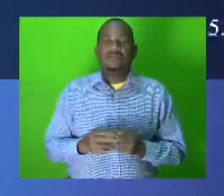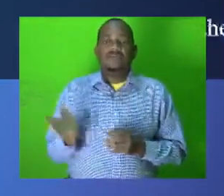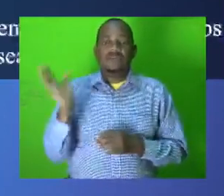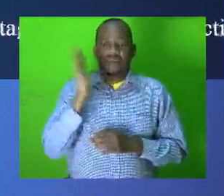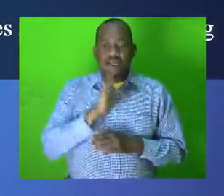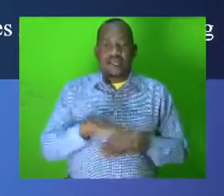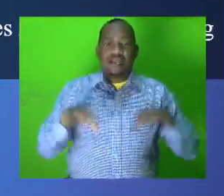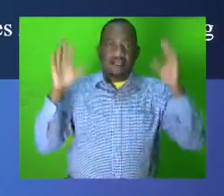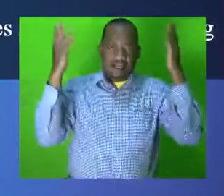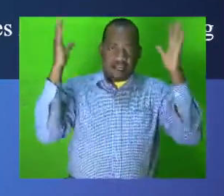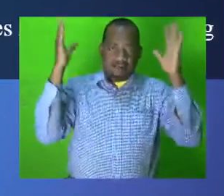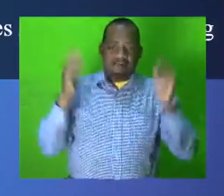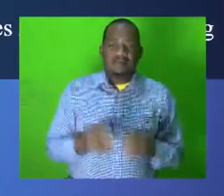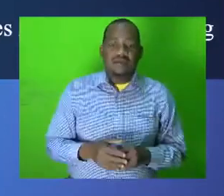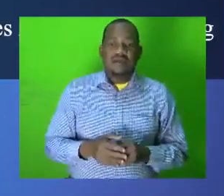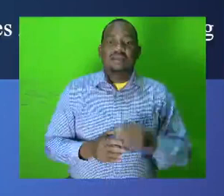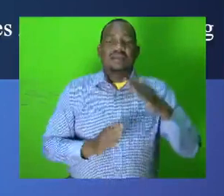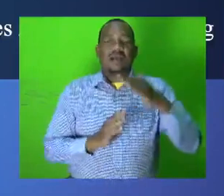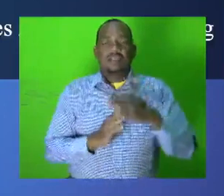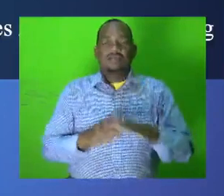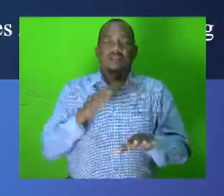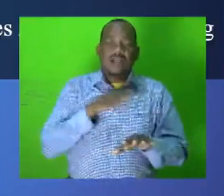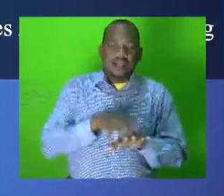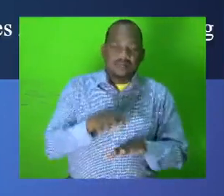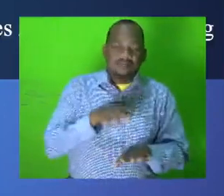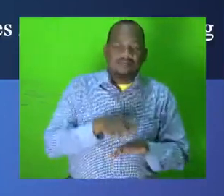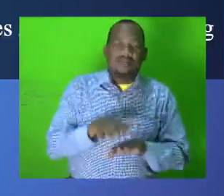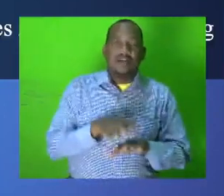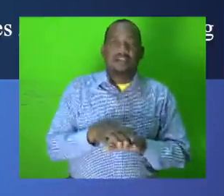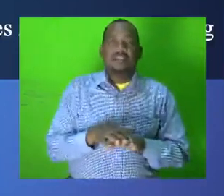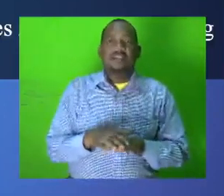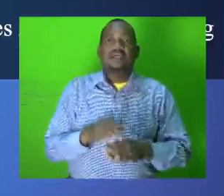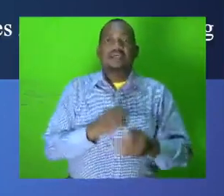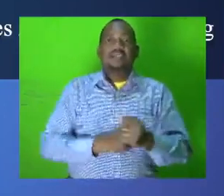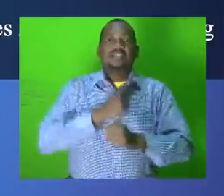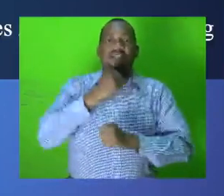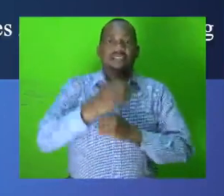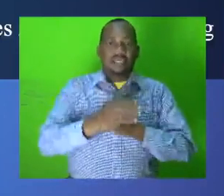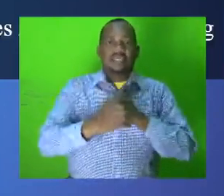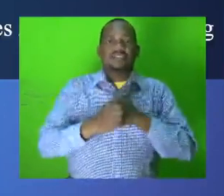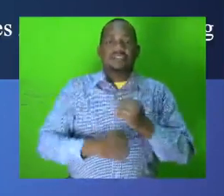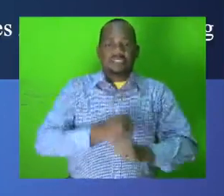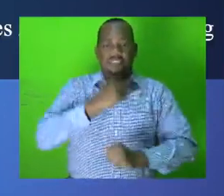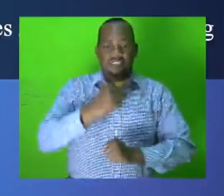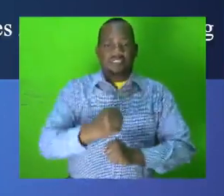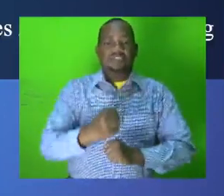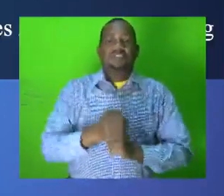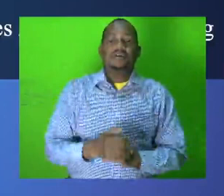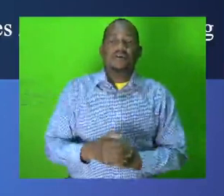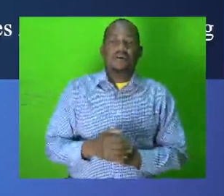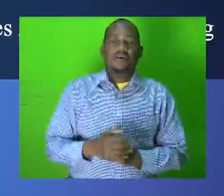also to identify the stage or steps of conducting research. If a researcher